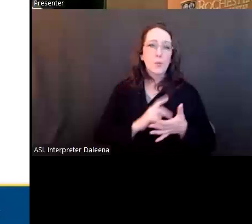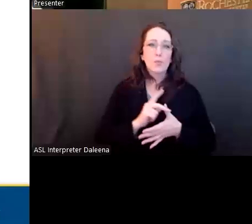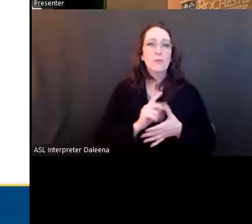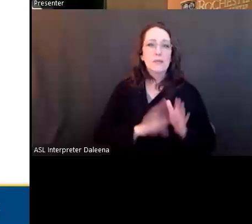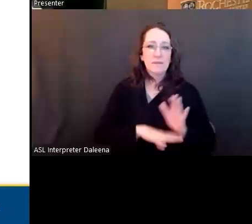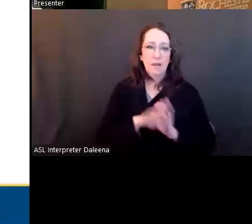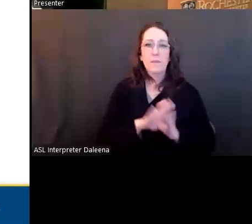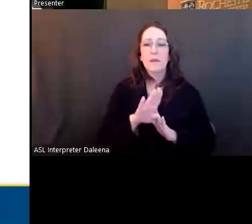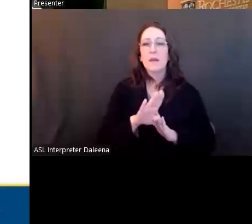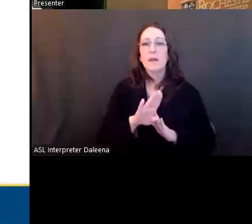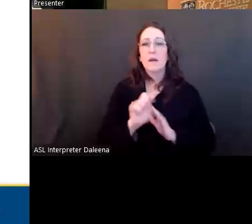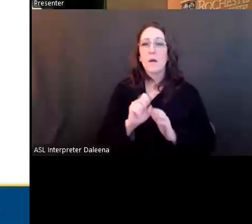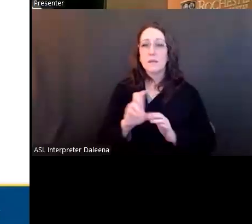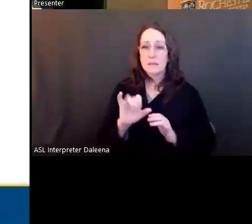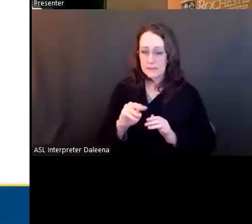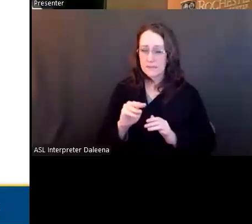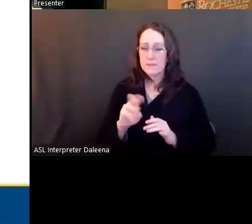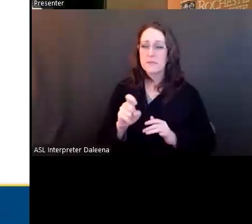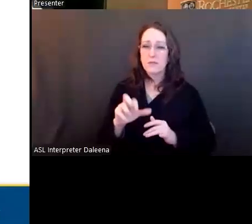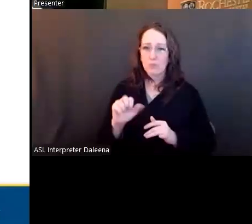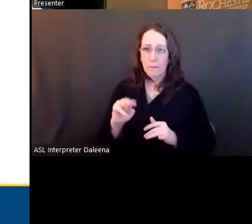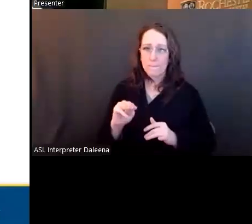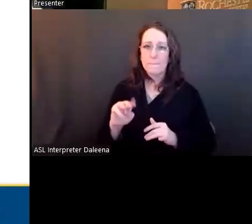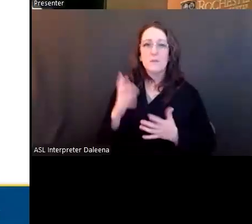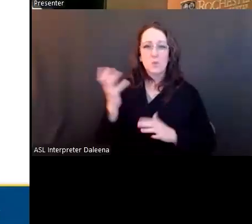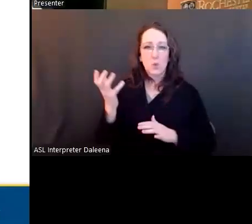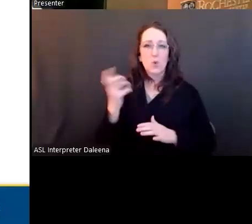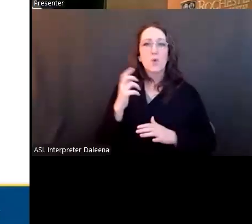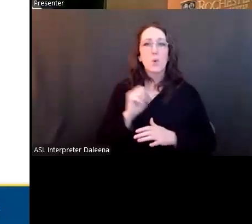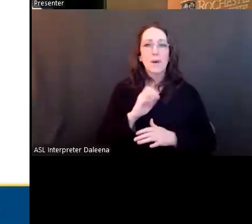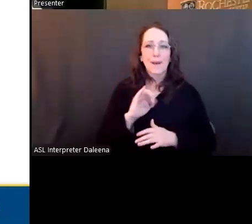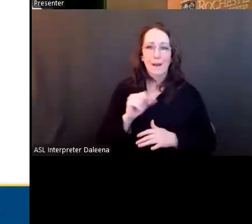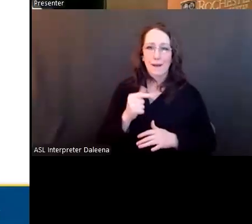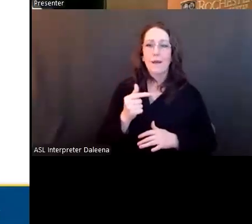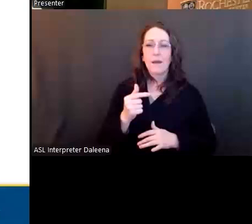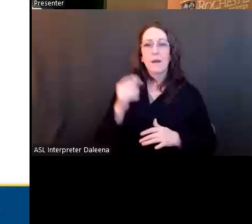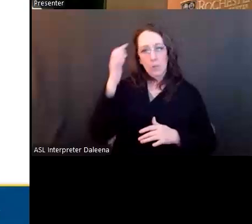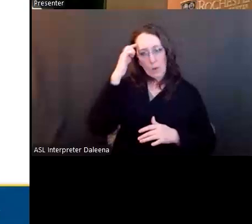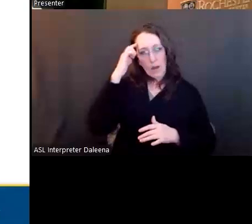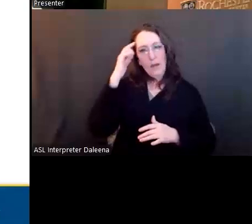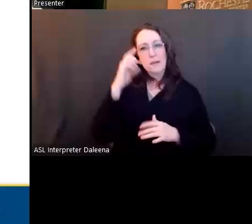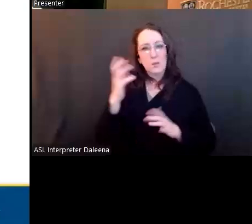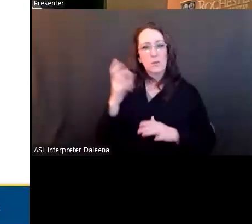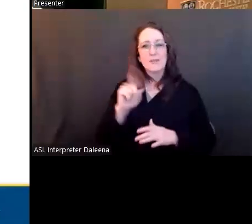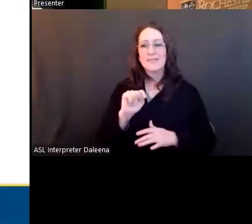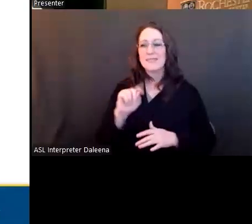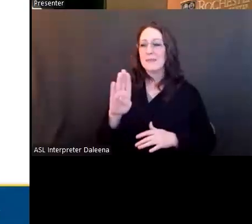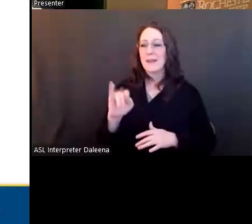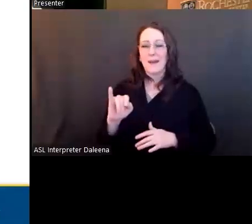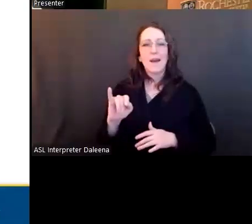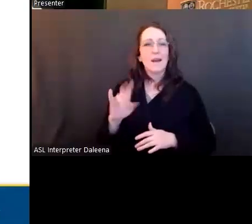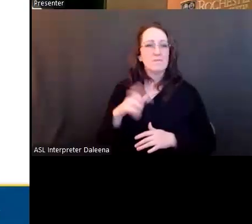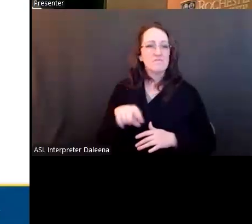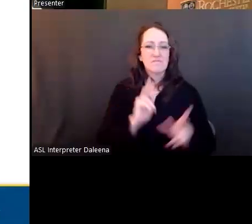developmental, autism spectrum disorder, organic brain disorder, or TBIs. Those